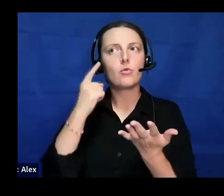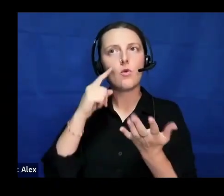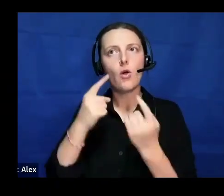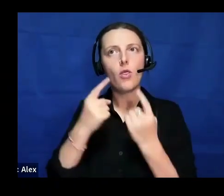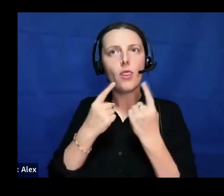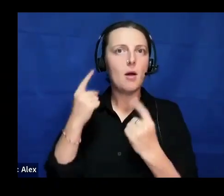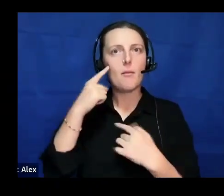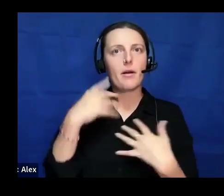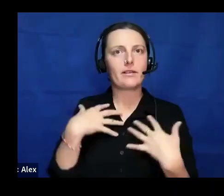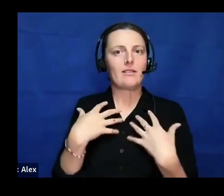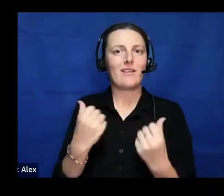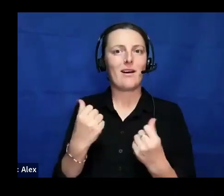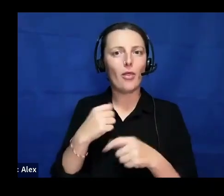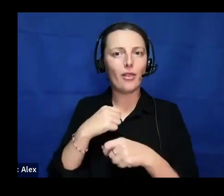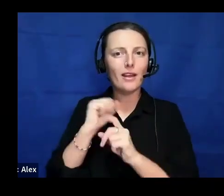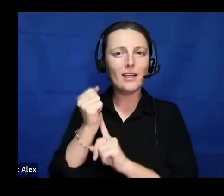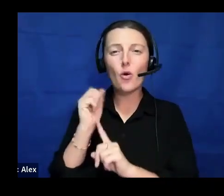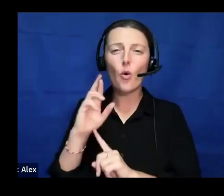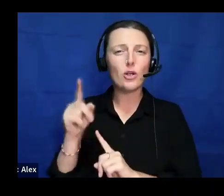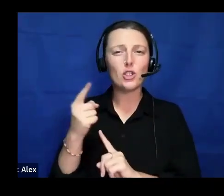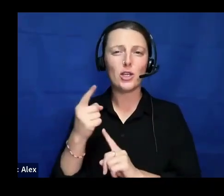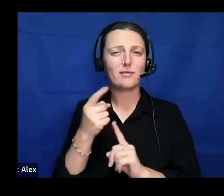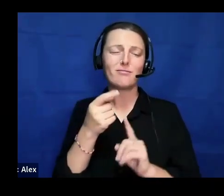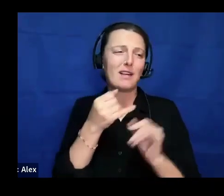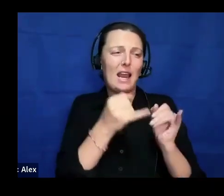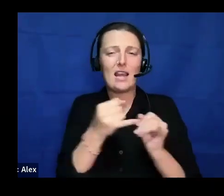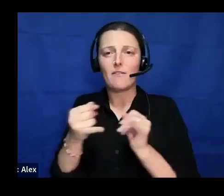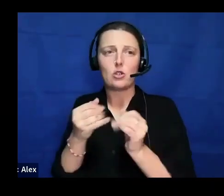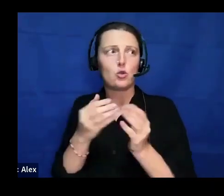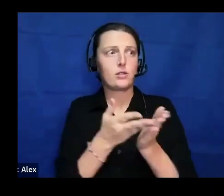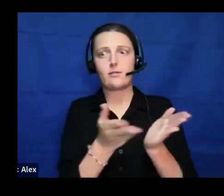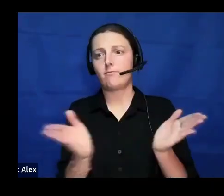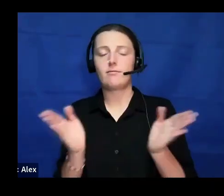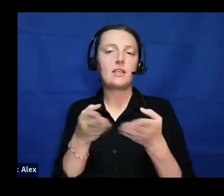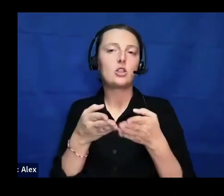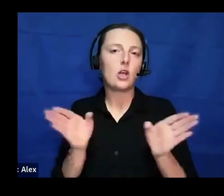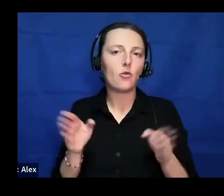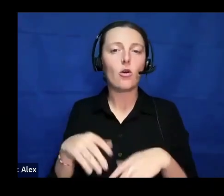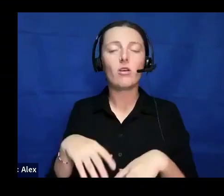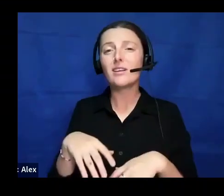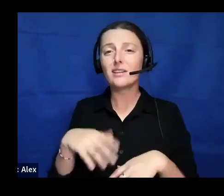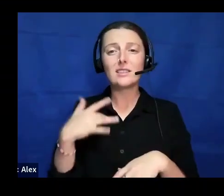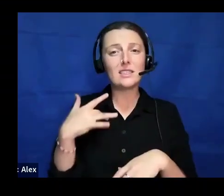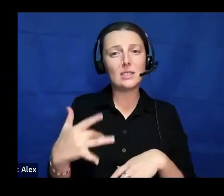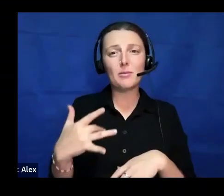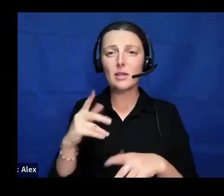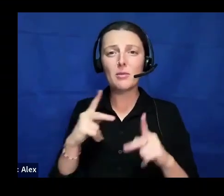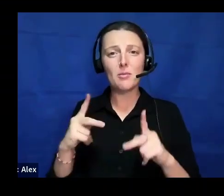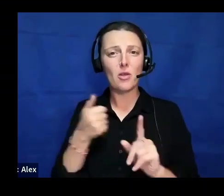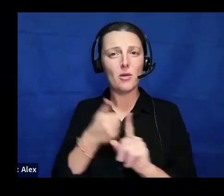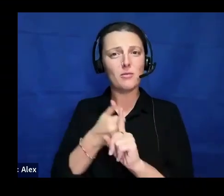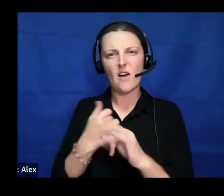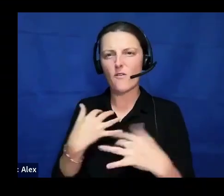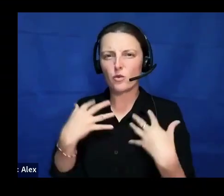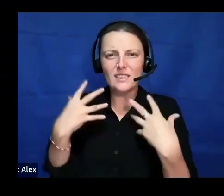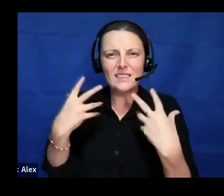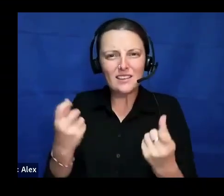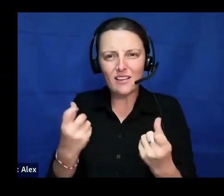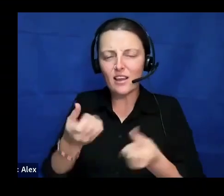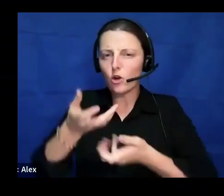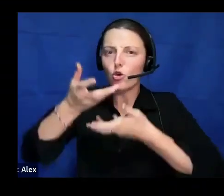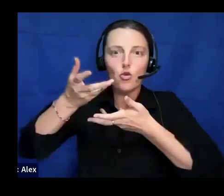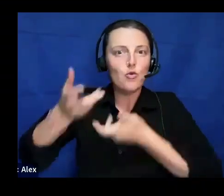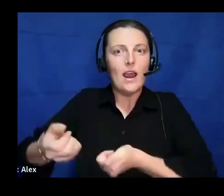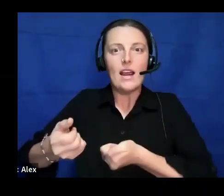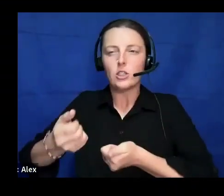Overall, people are very resilient. People are courageous, determined, all of those things that any of us, regardless